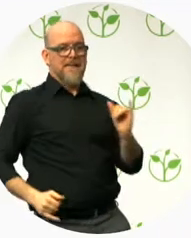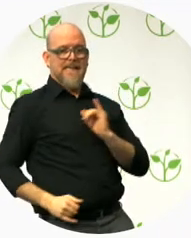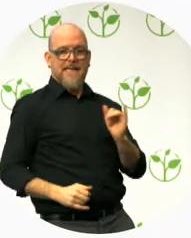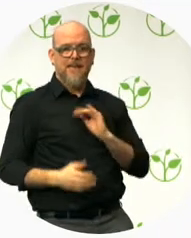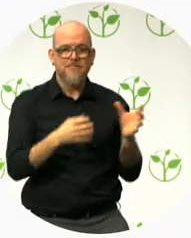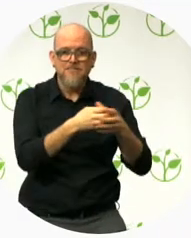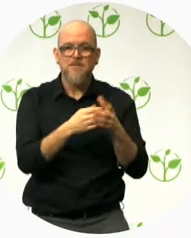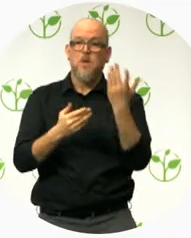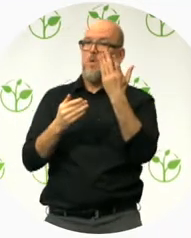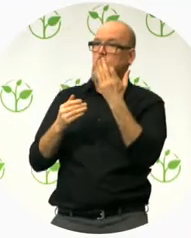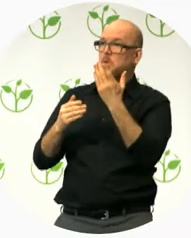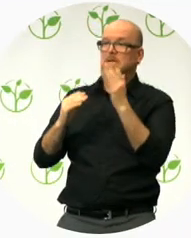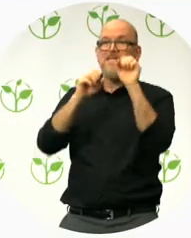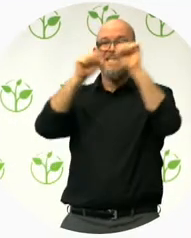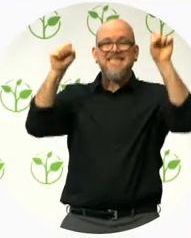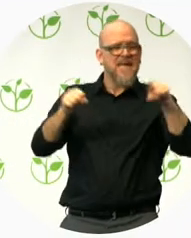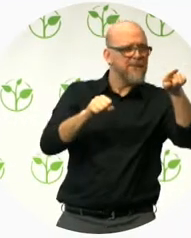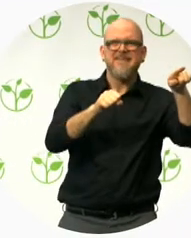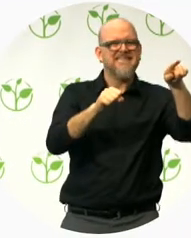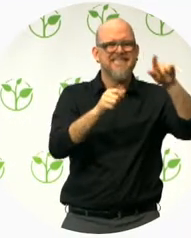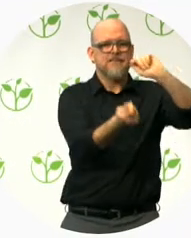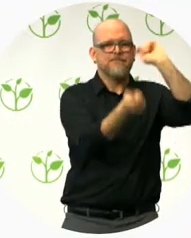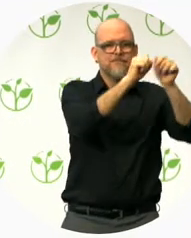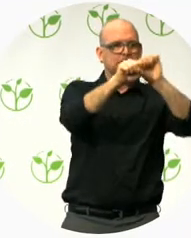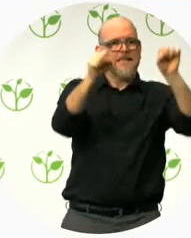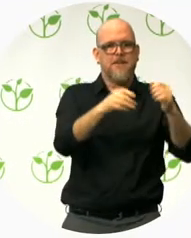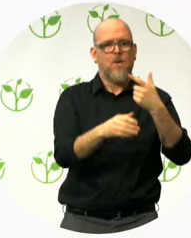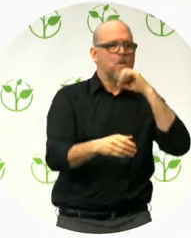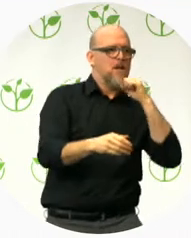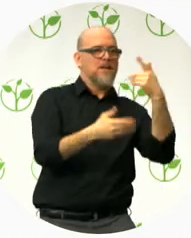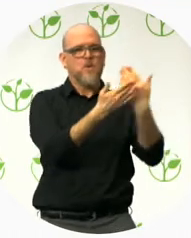equal opportunities to employment, as we said earlier on, are